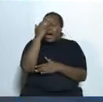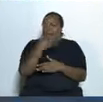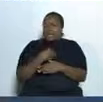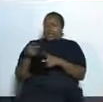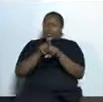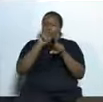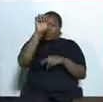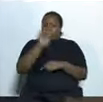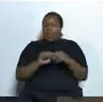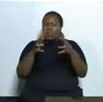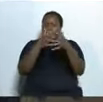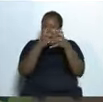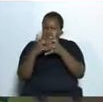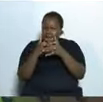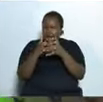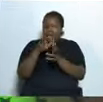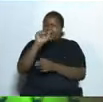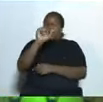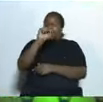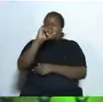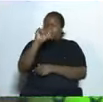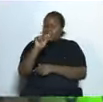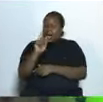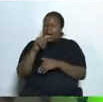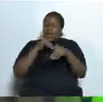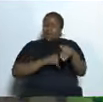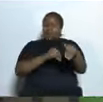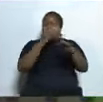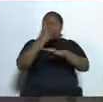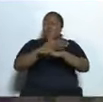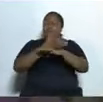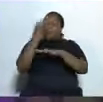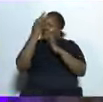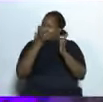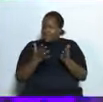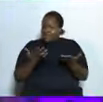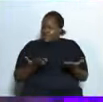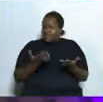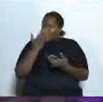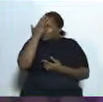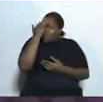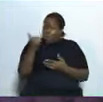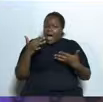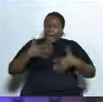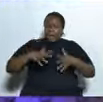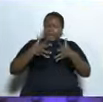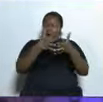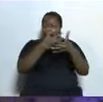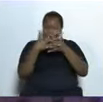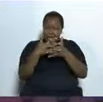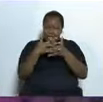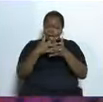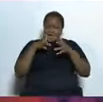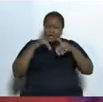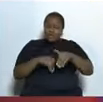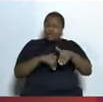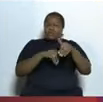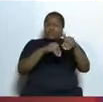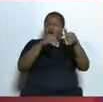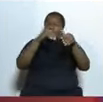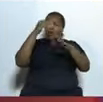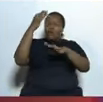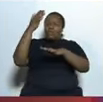America and Asia follow cult leaders? Why do people in the United States, why did they follow people like